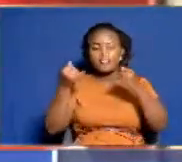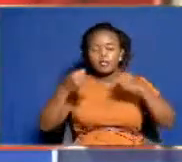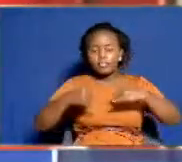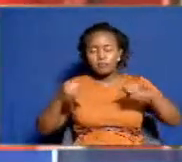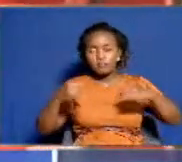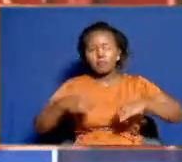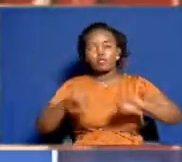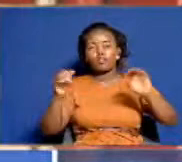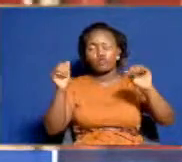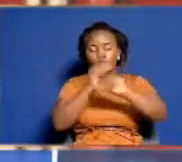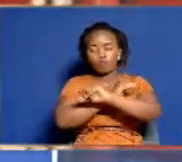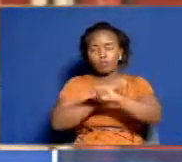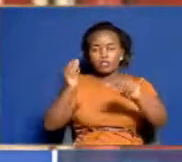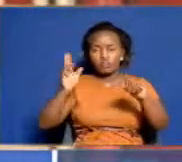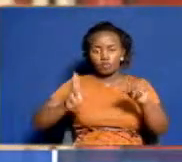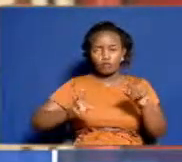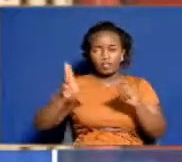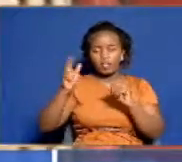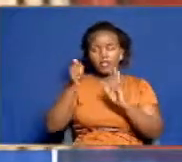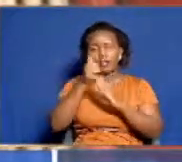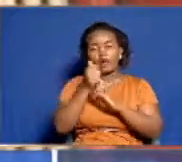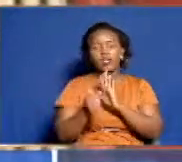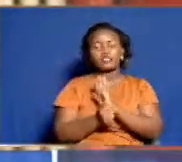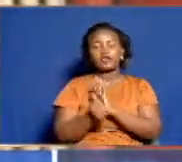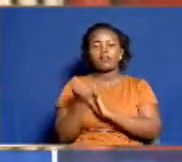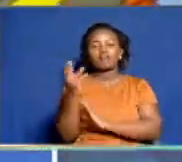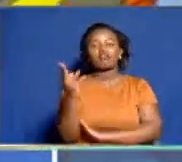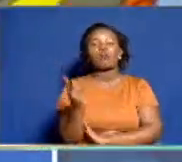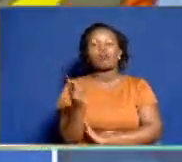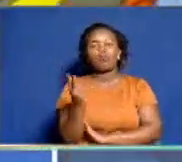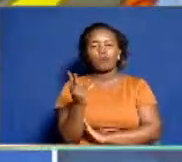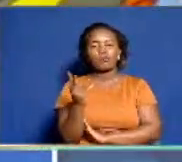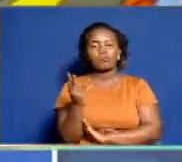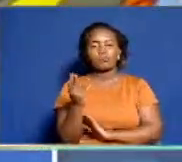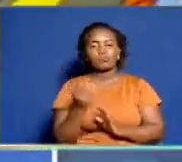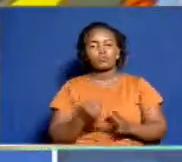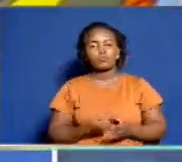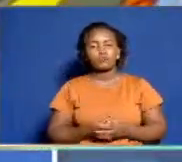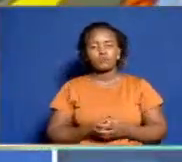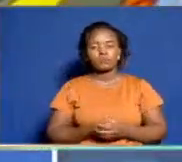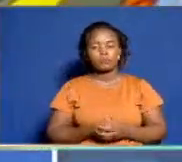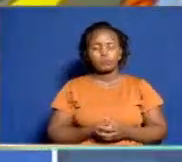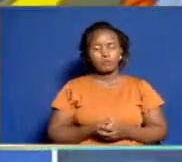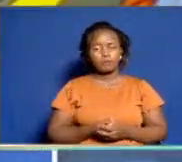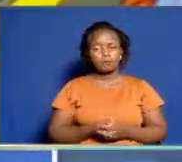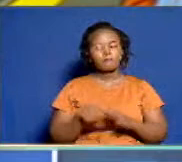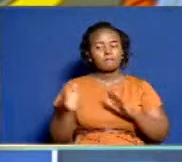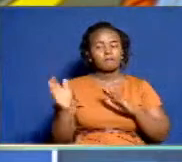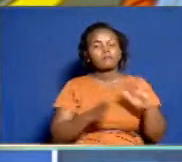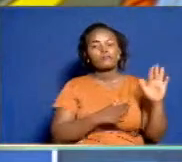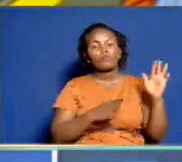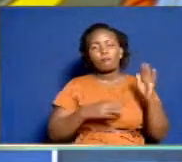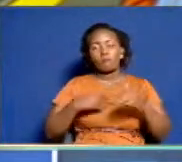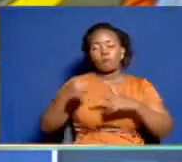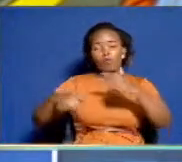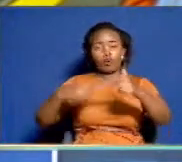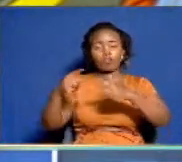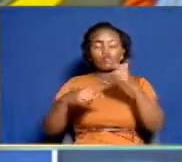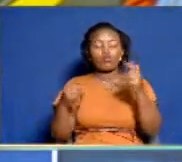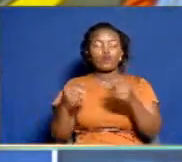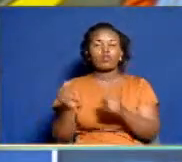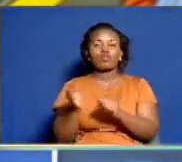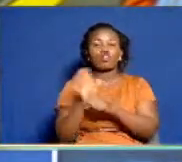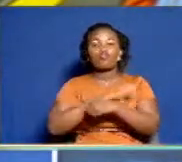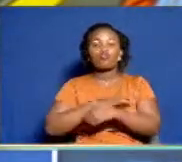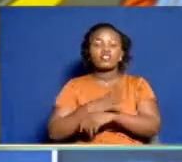Uhuru Kenyatta's Big Four agenda. budget, the ongoing COVID-19 vaccination has